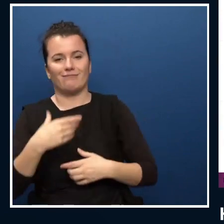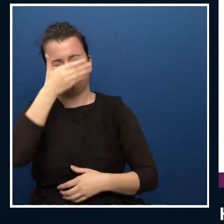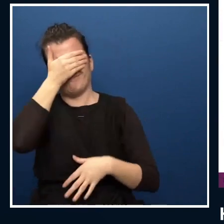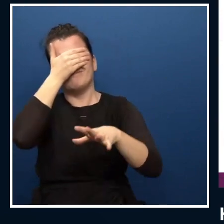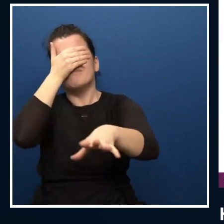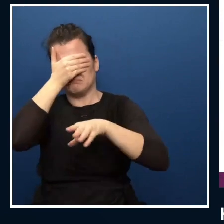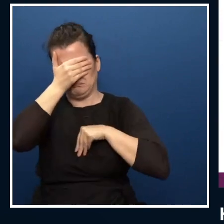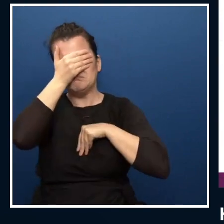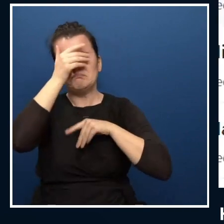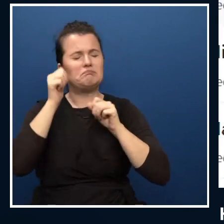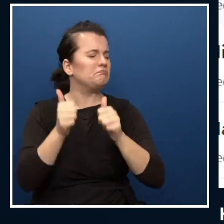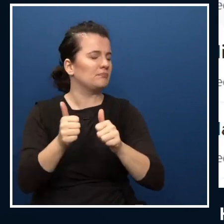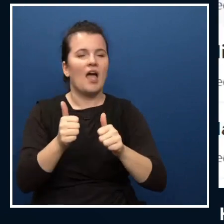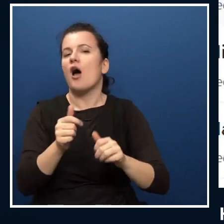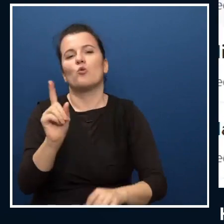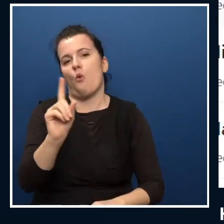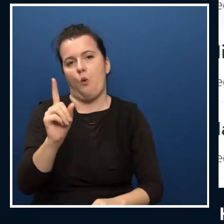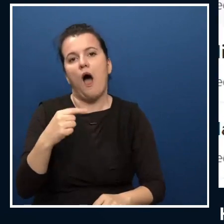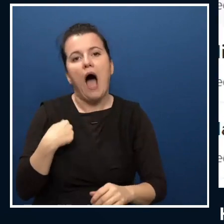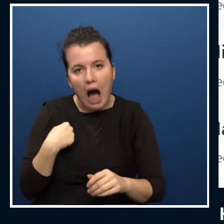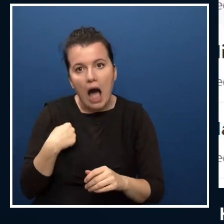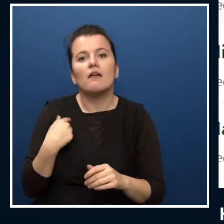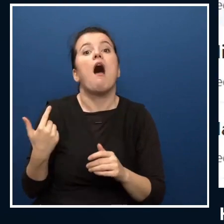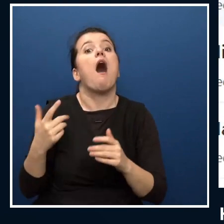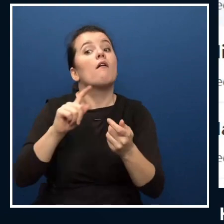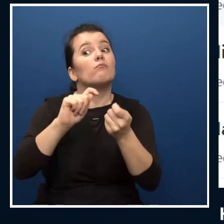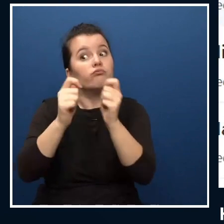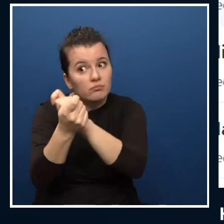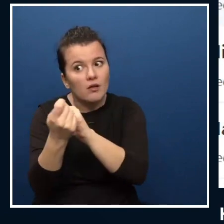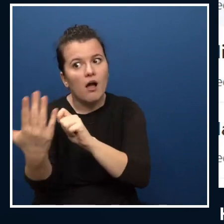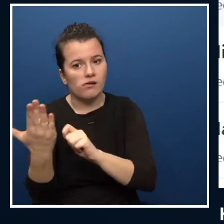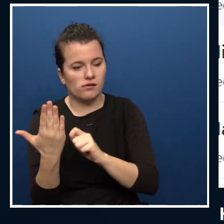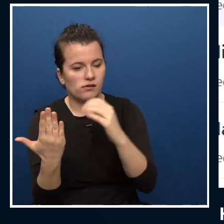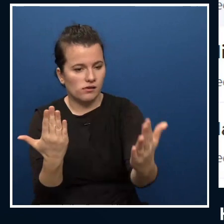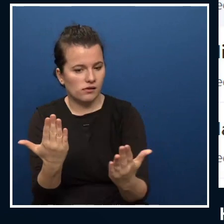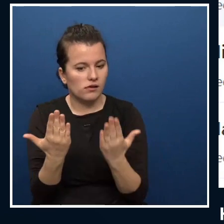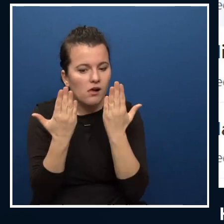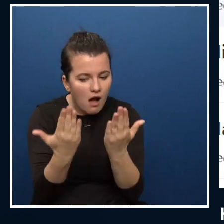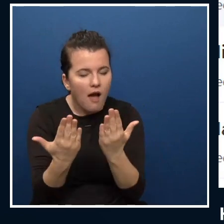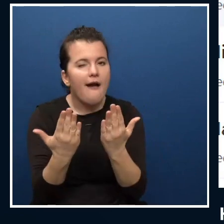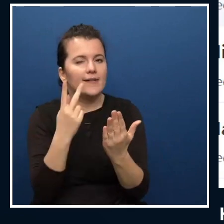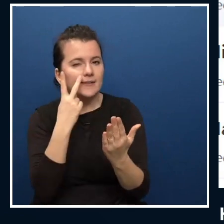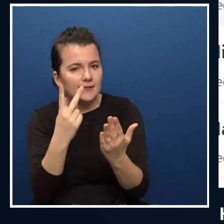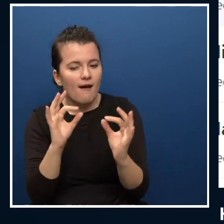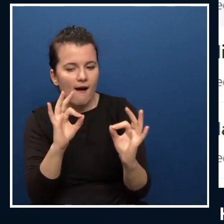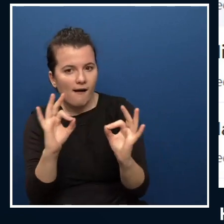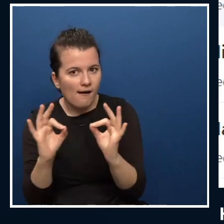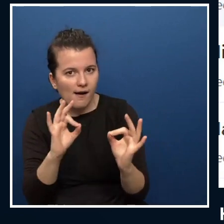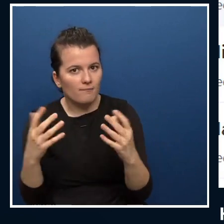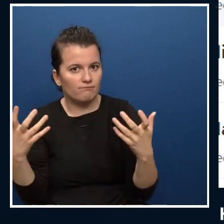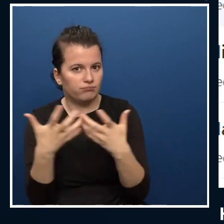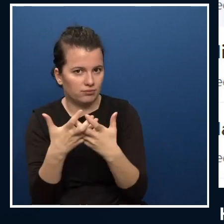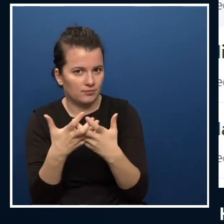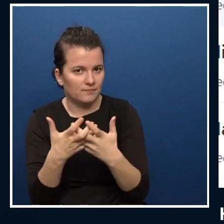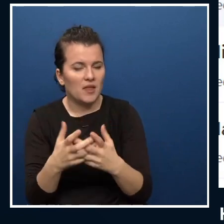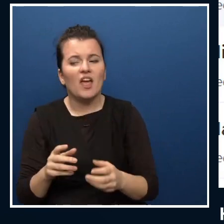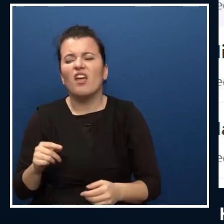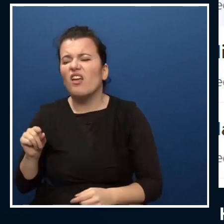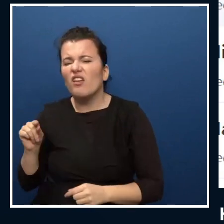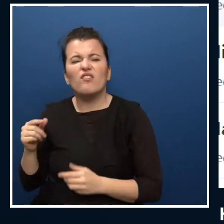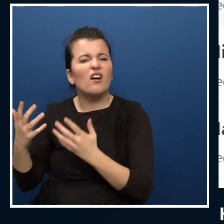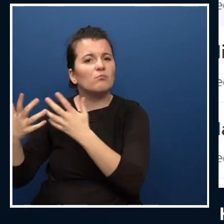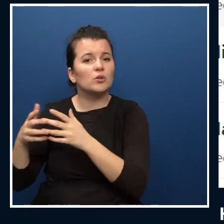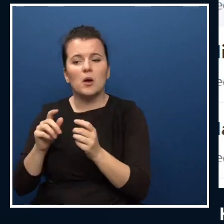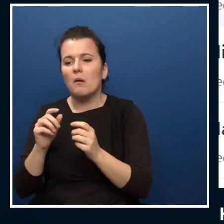make sense? I would happily do that. It's a minor build of